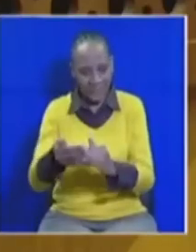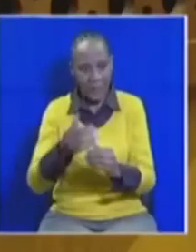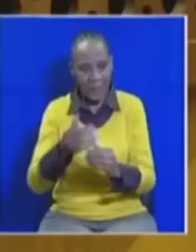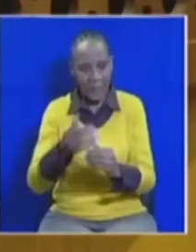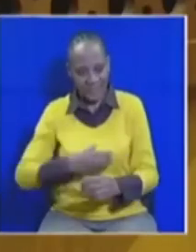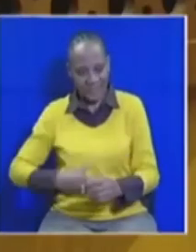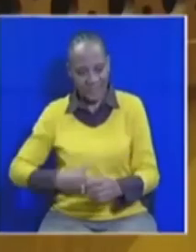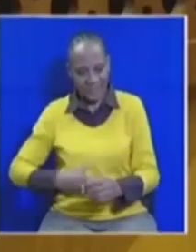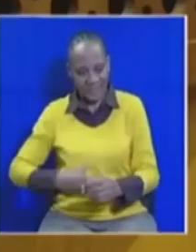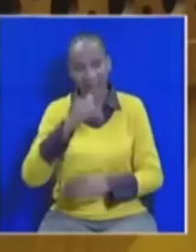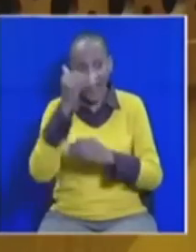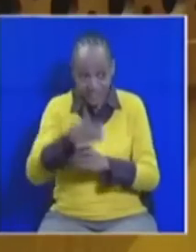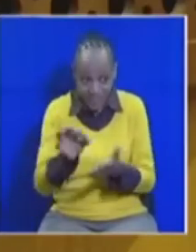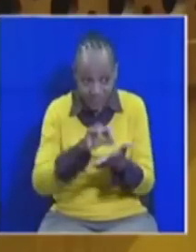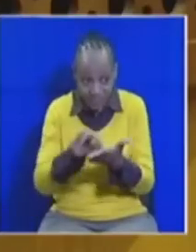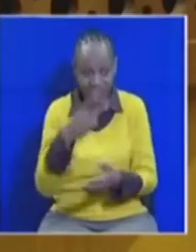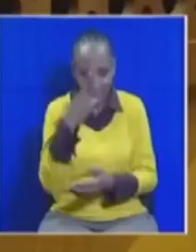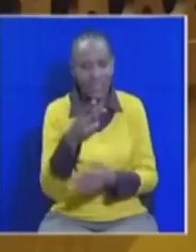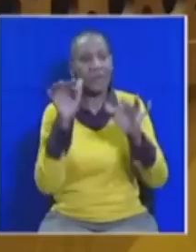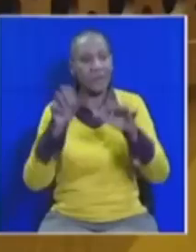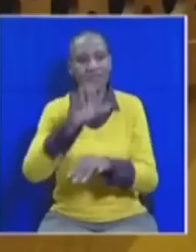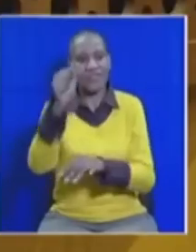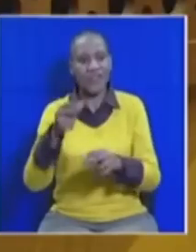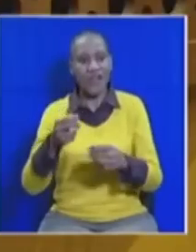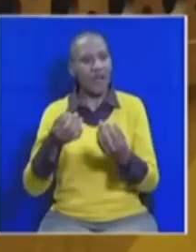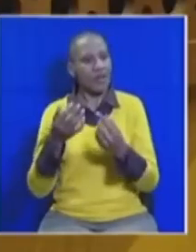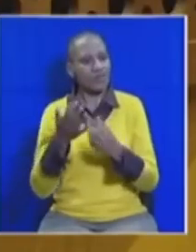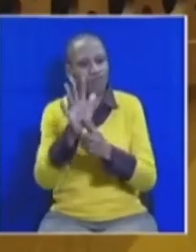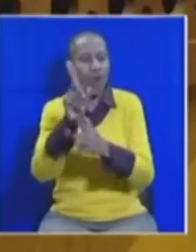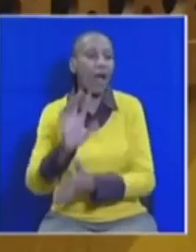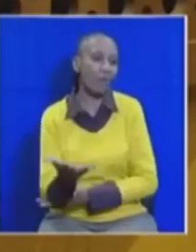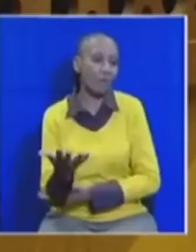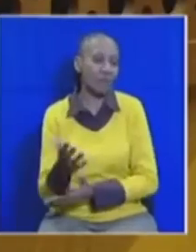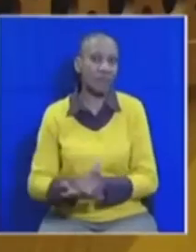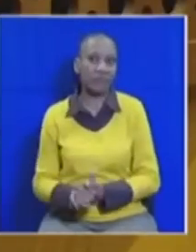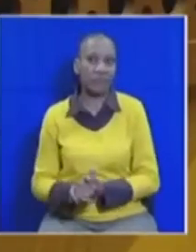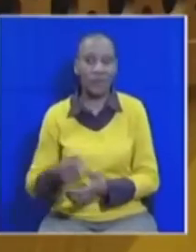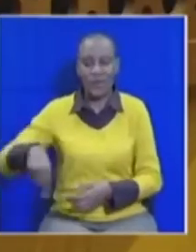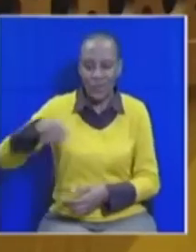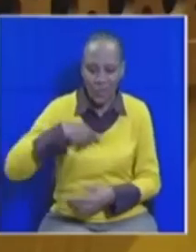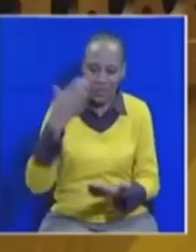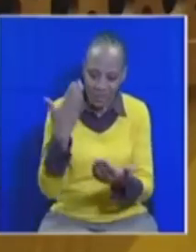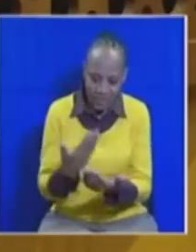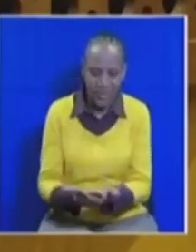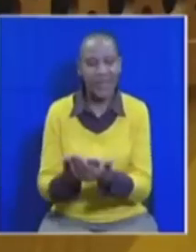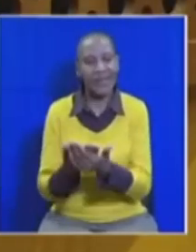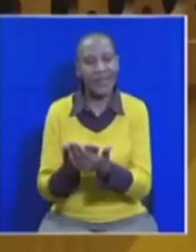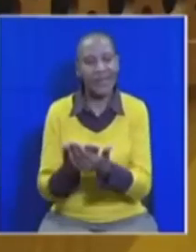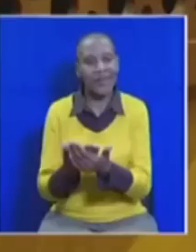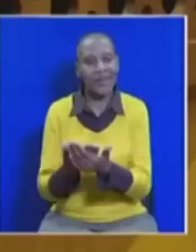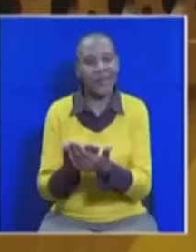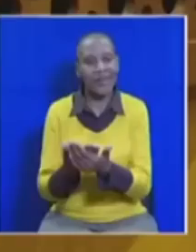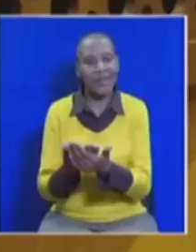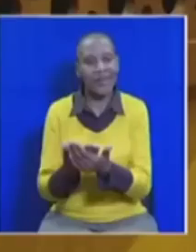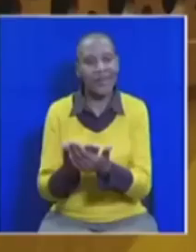how South Africans respond. We can, honorable members, have a government that respects the rule of